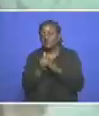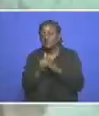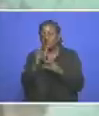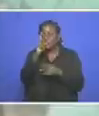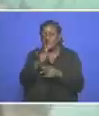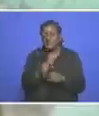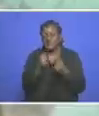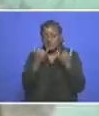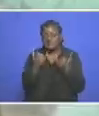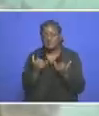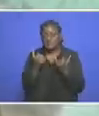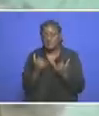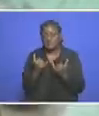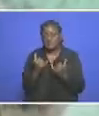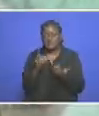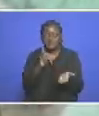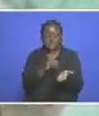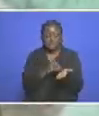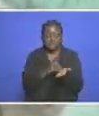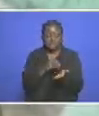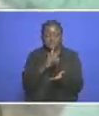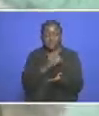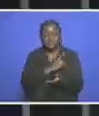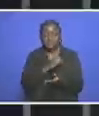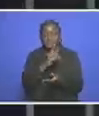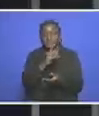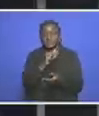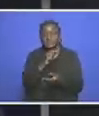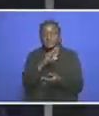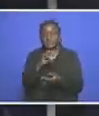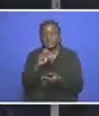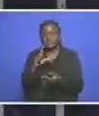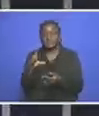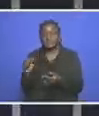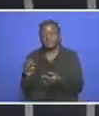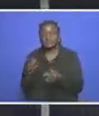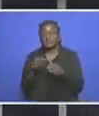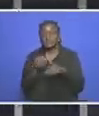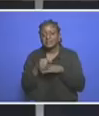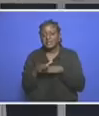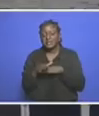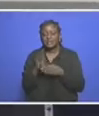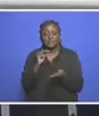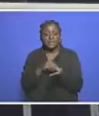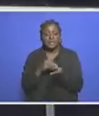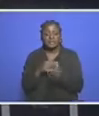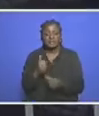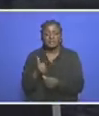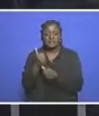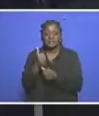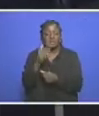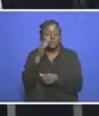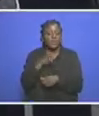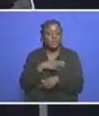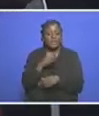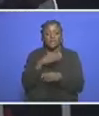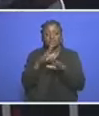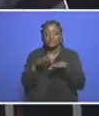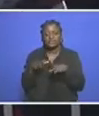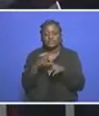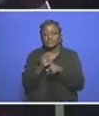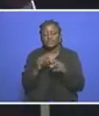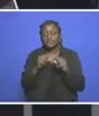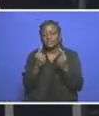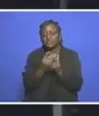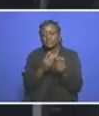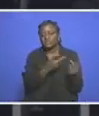Darvall dispatched medical assistance. Cooper added that the women and children from the group have been transported